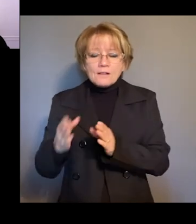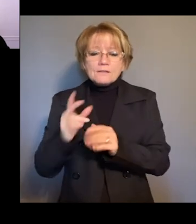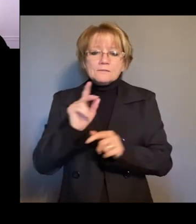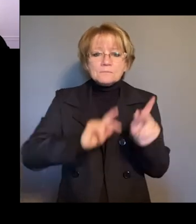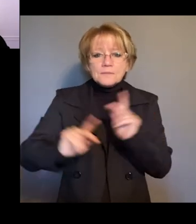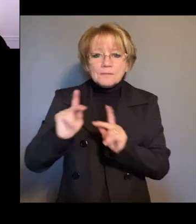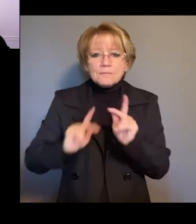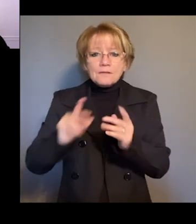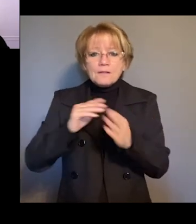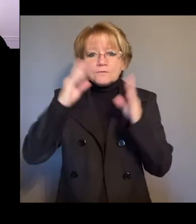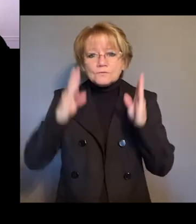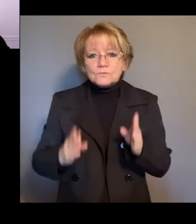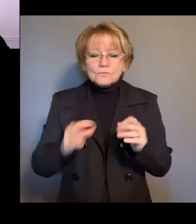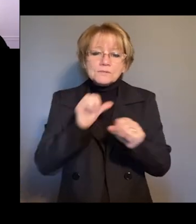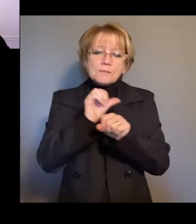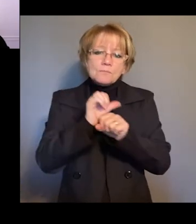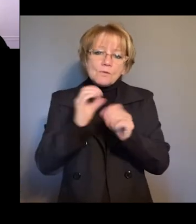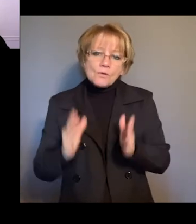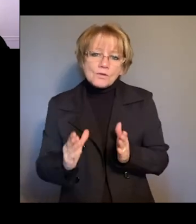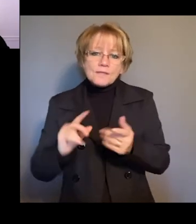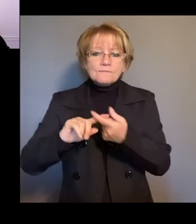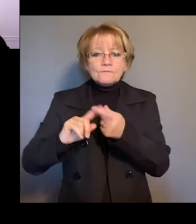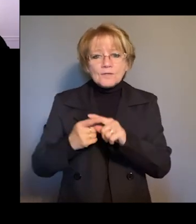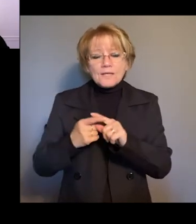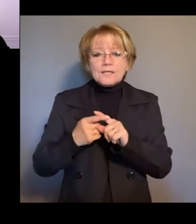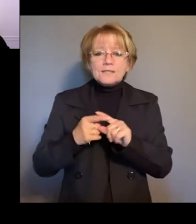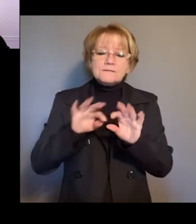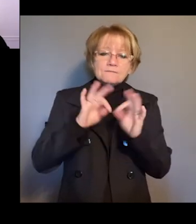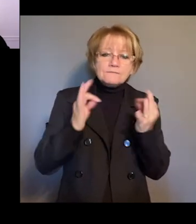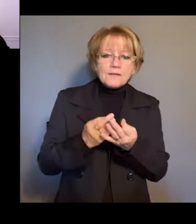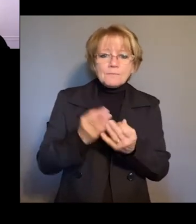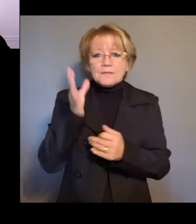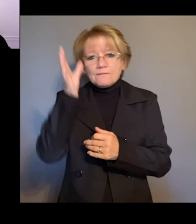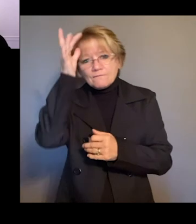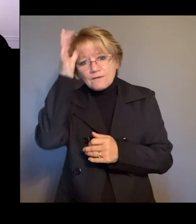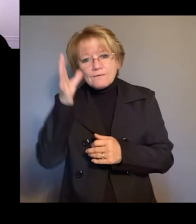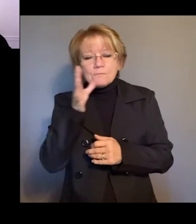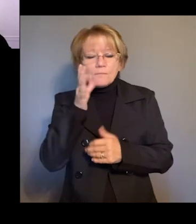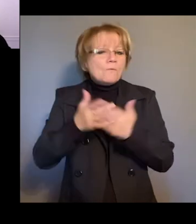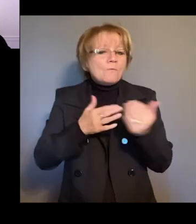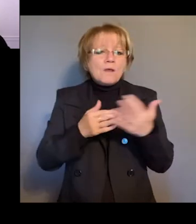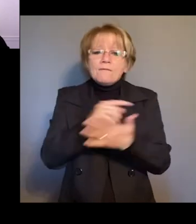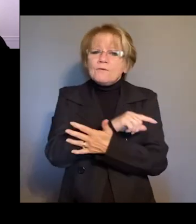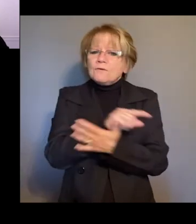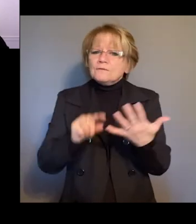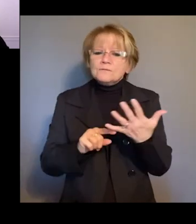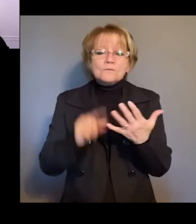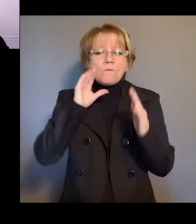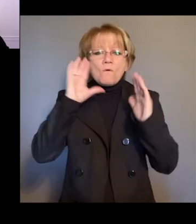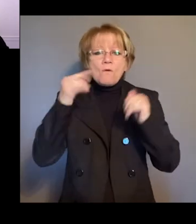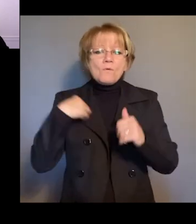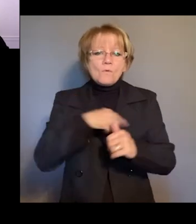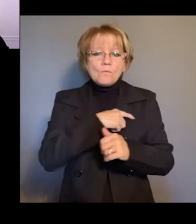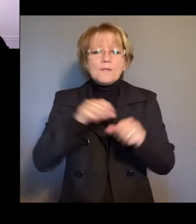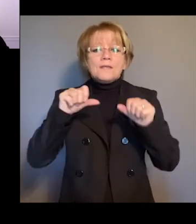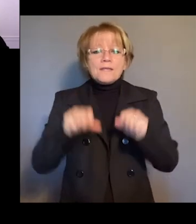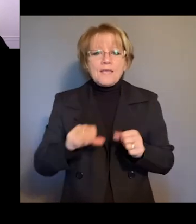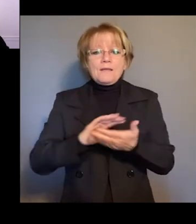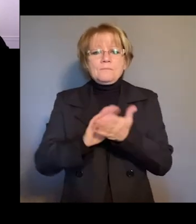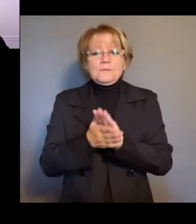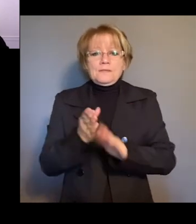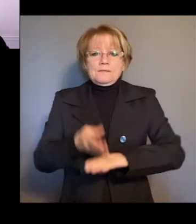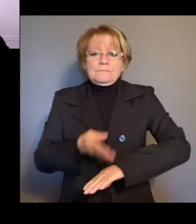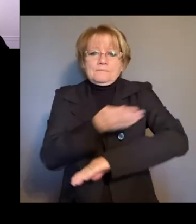employees, better friends, family, fathers, mothers, whatever it is. Just hopefully we can be better by being in the space and spending the